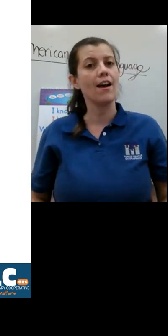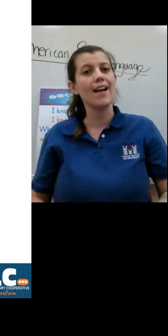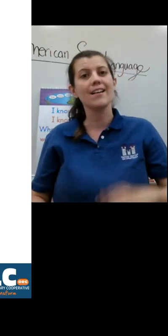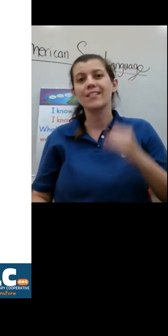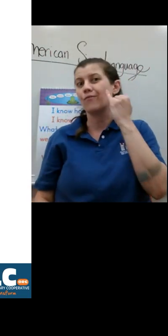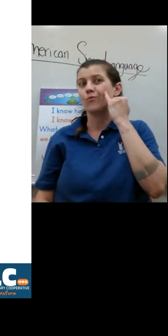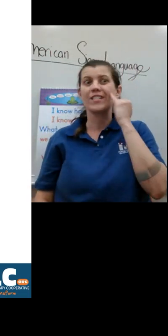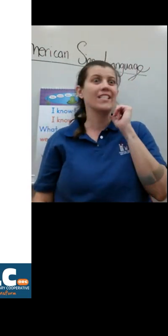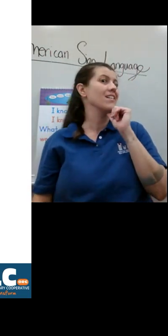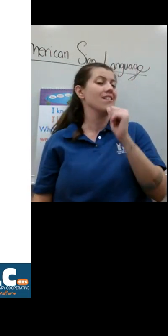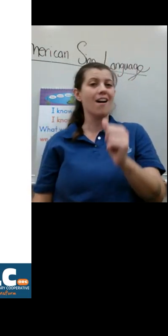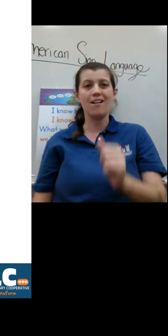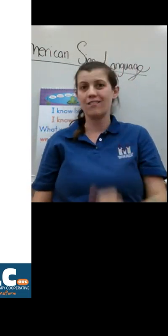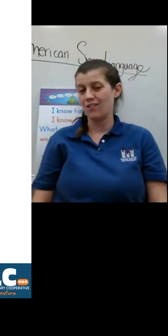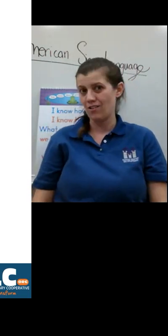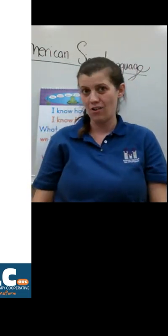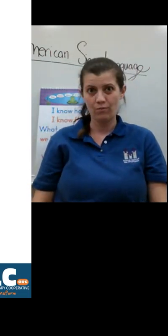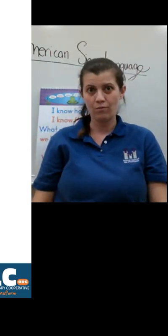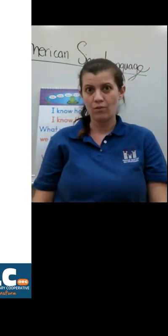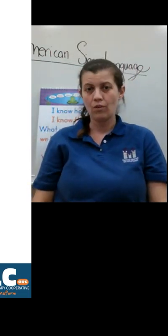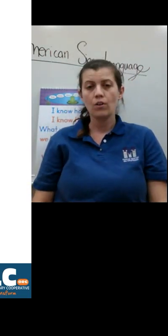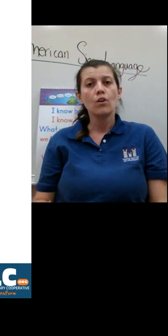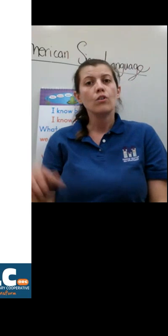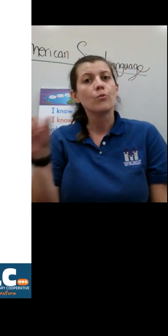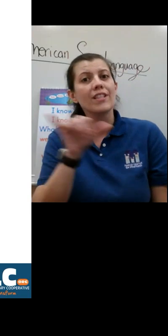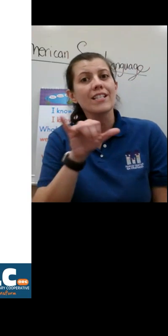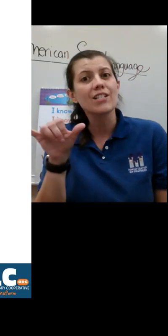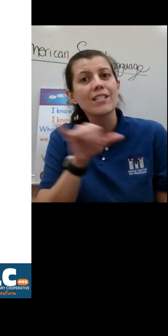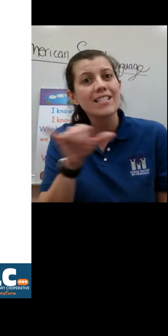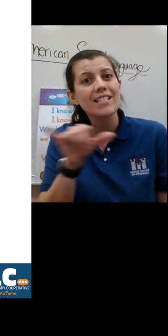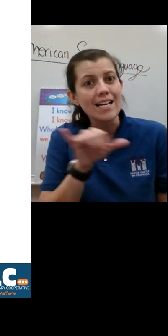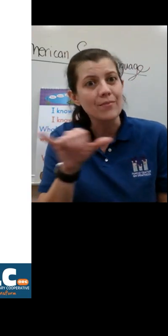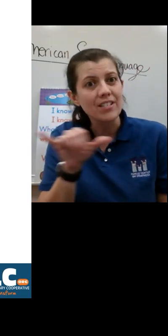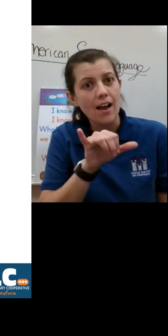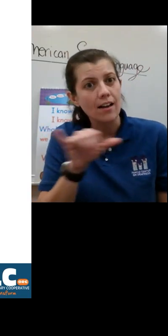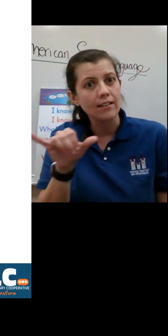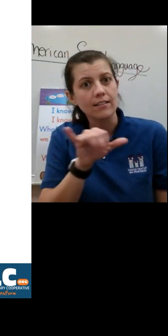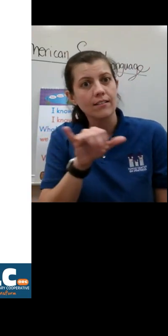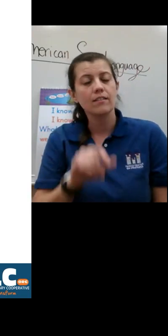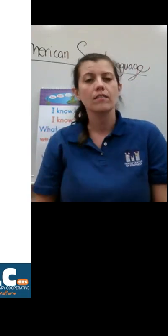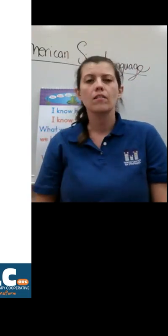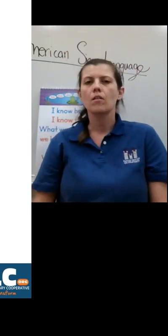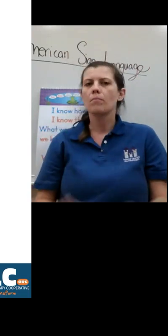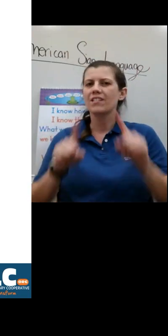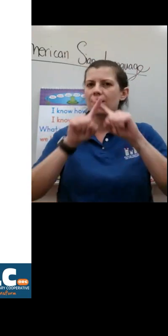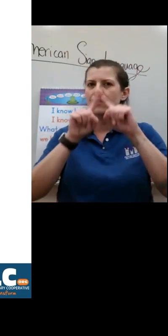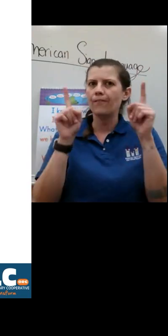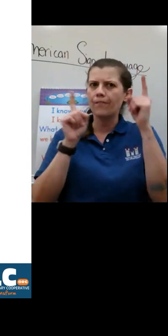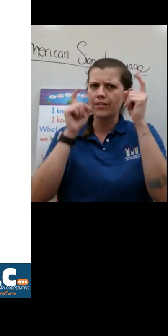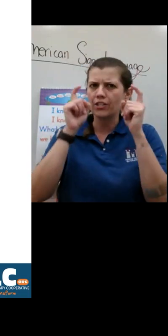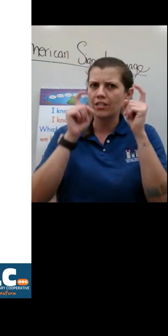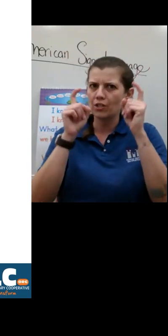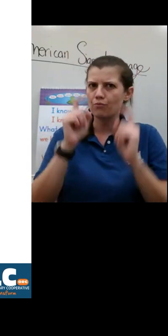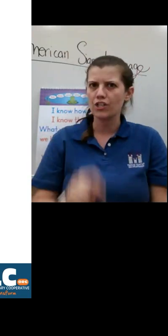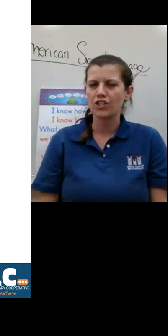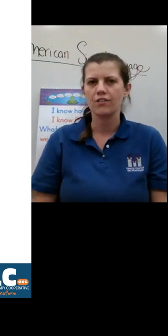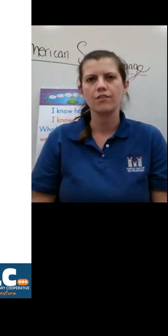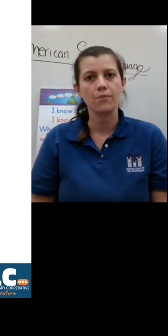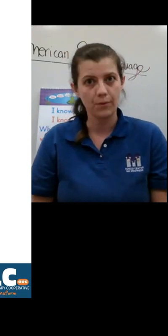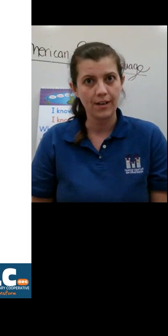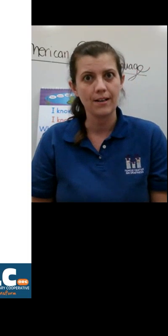or let's try it as if we did not know. They do the same signs, but different